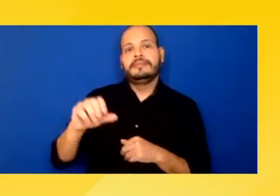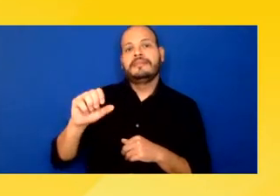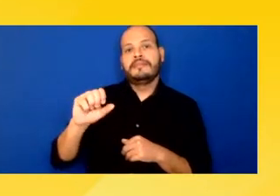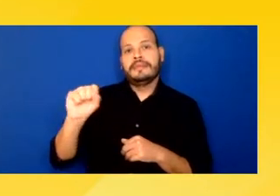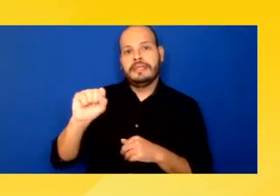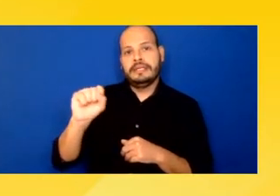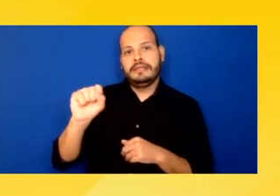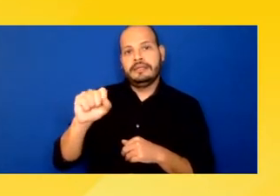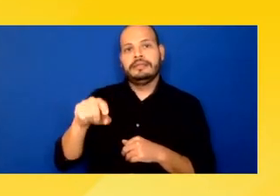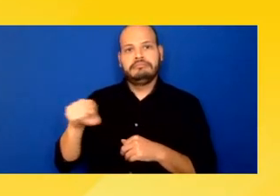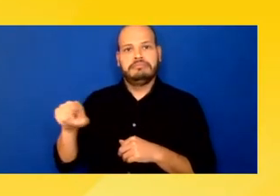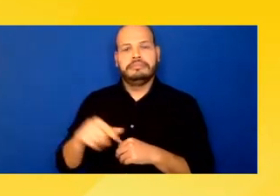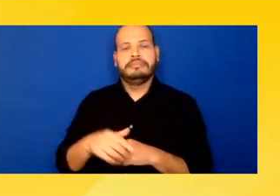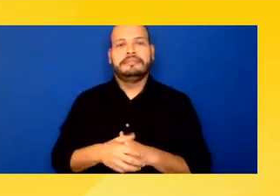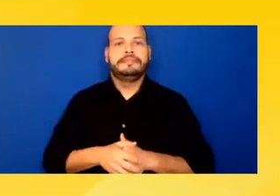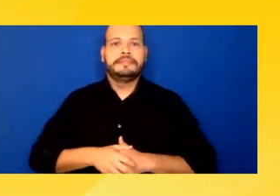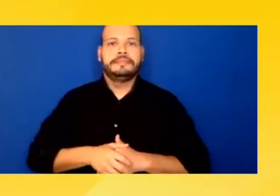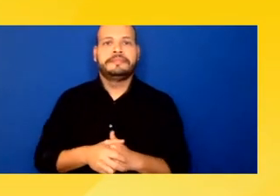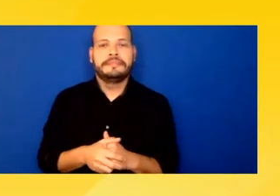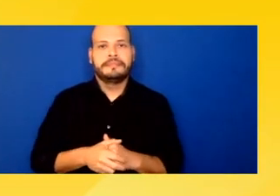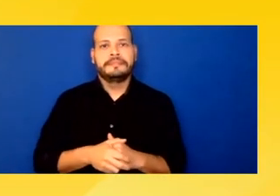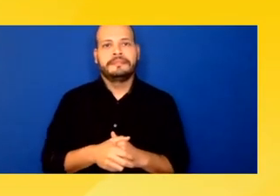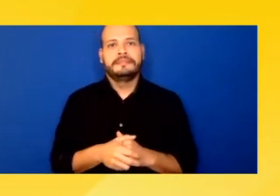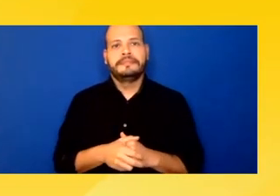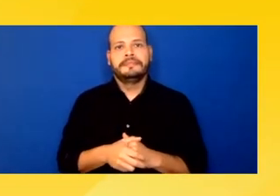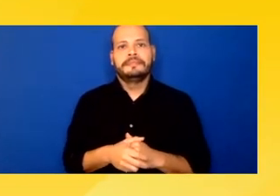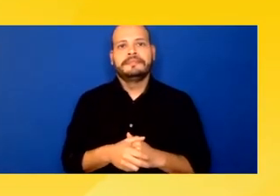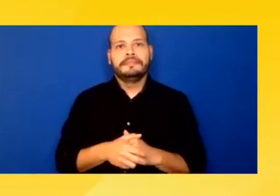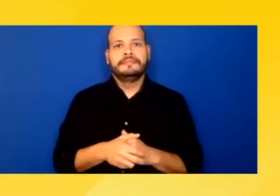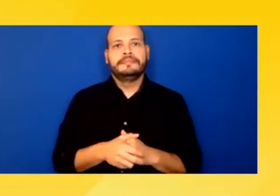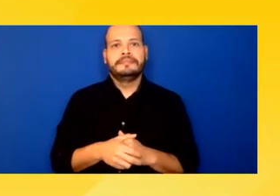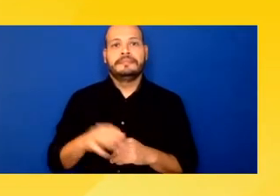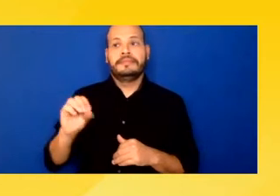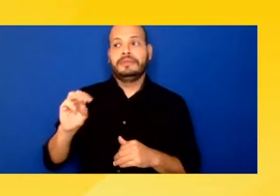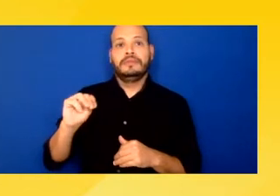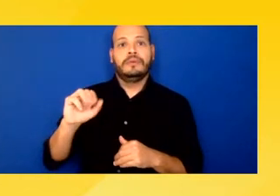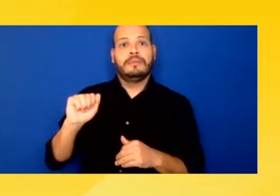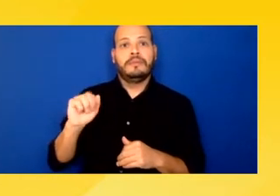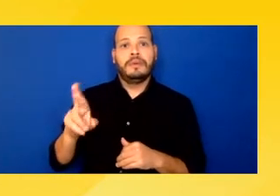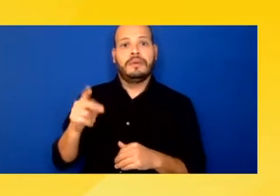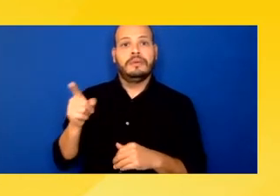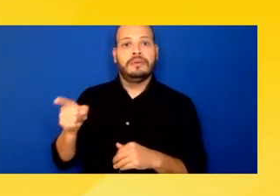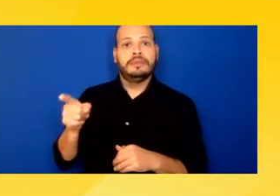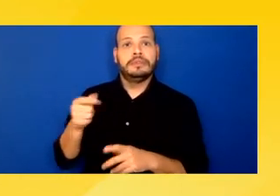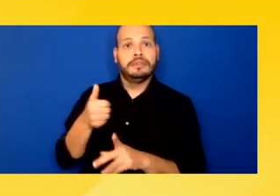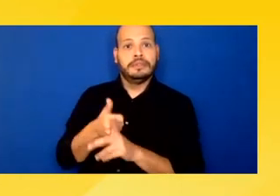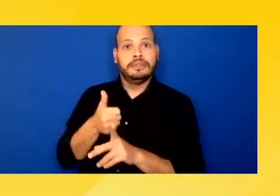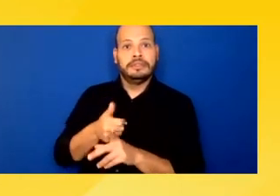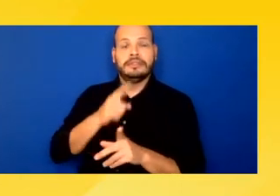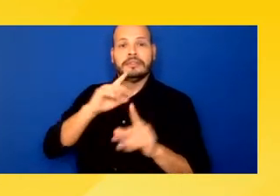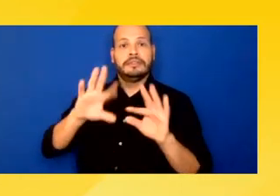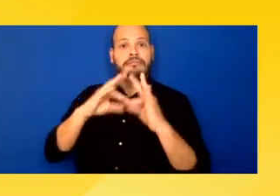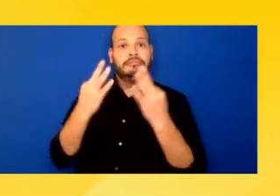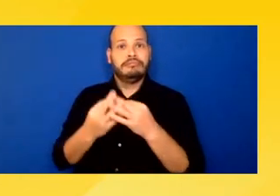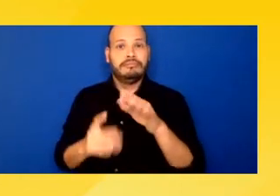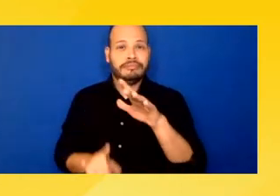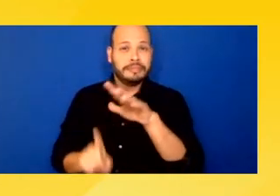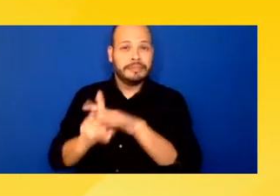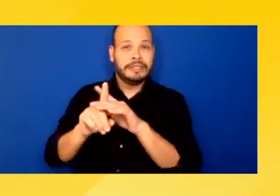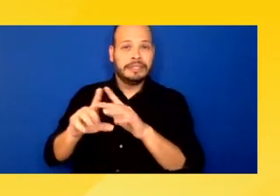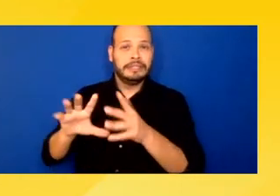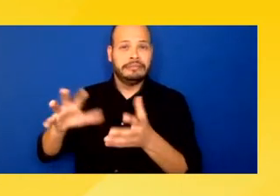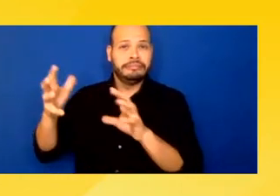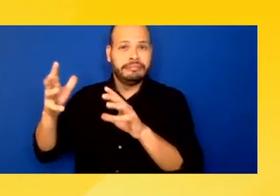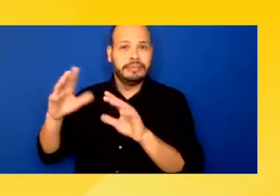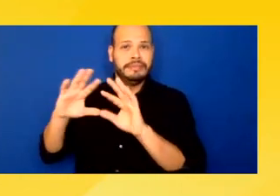Suman is maybe running a little late there's been a death in the family so if he does not join us uh someone else will close us but he's scheduled